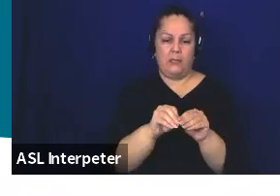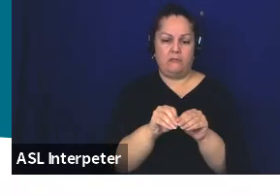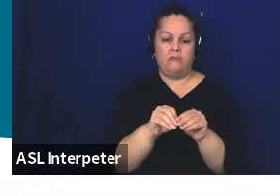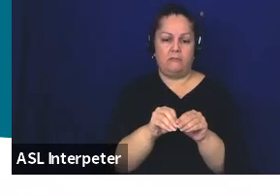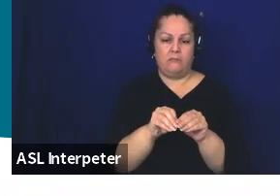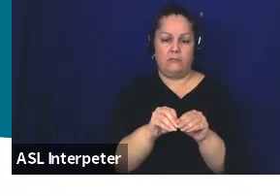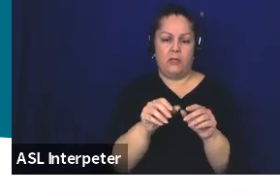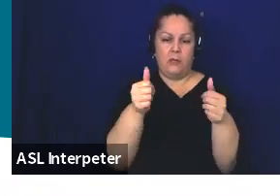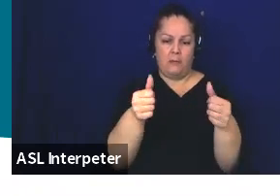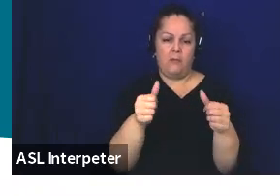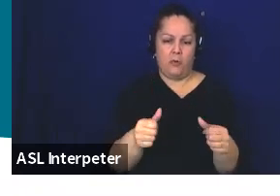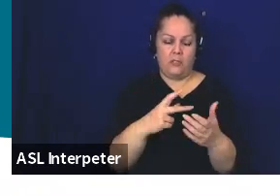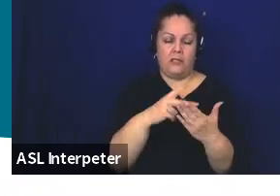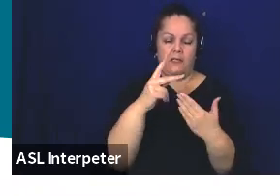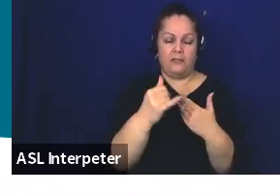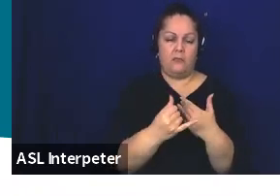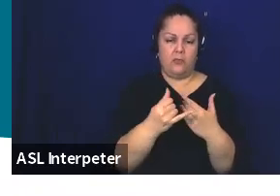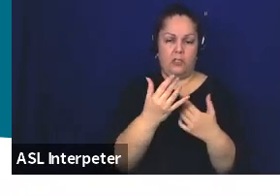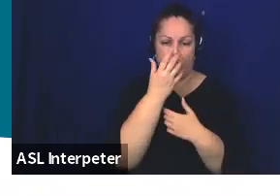is posted on the Project Trust website.